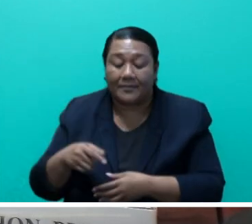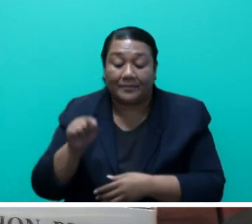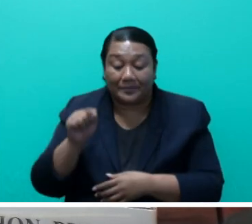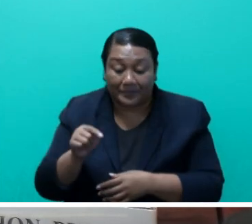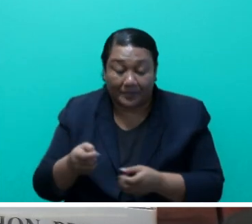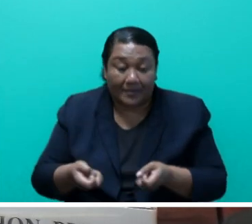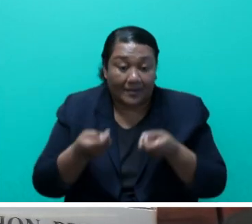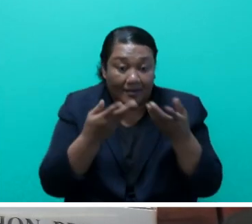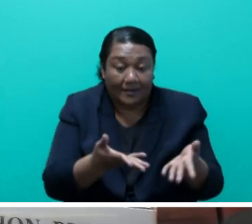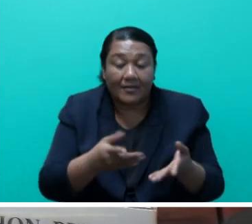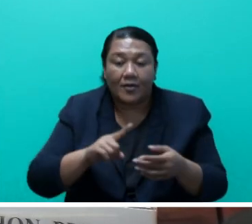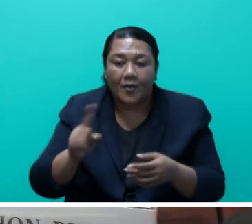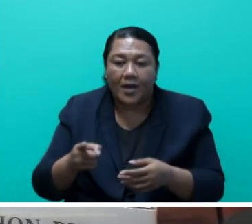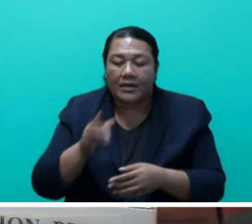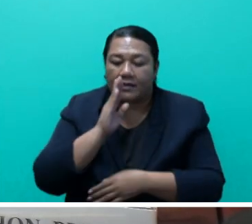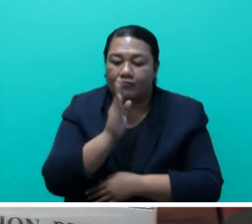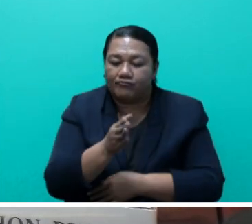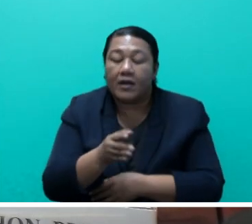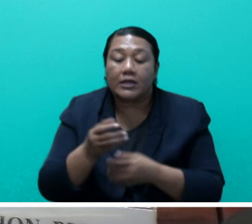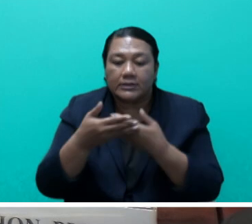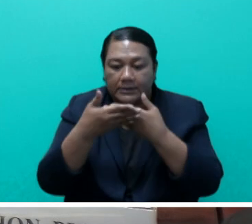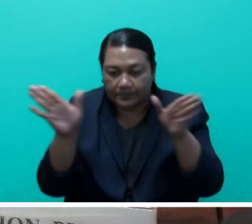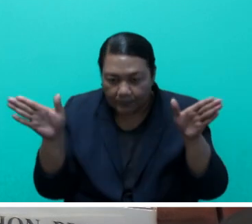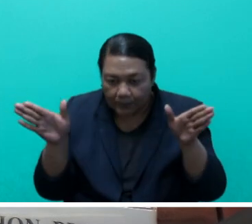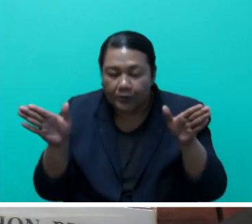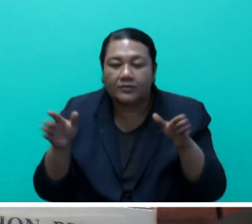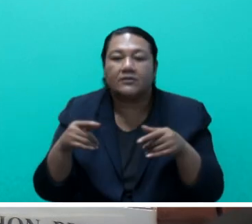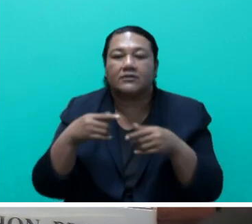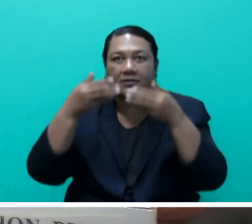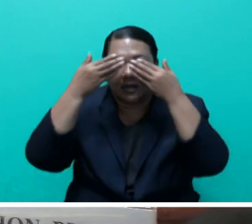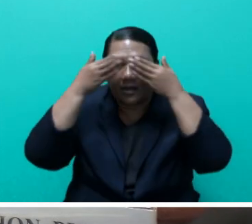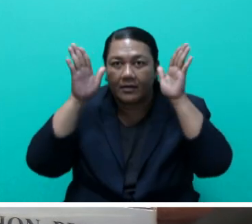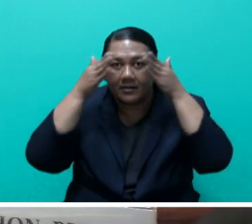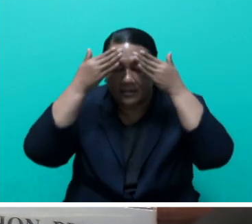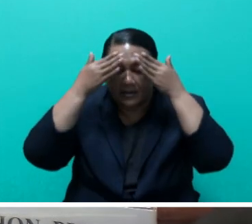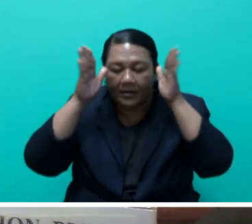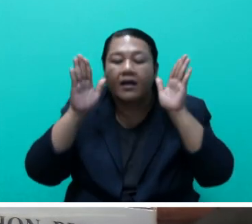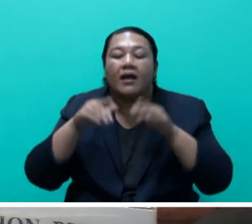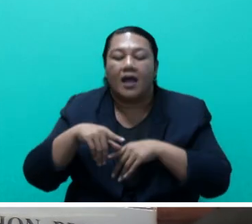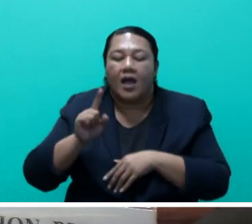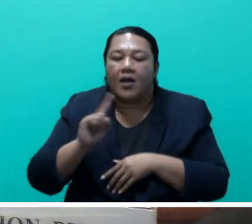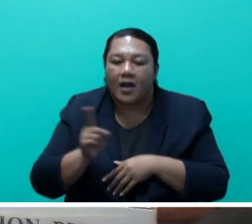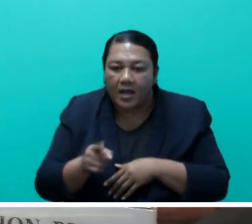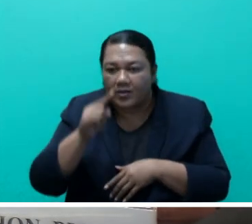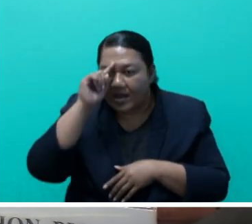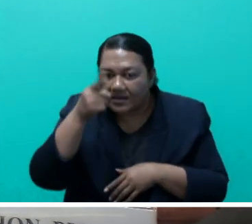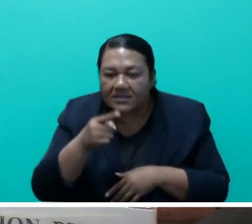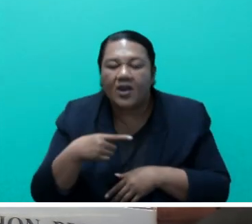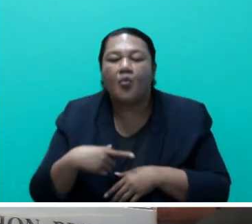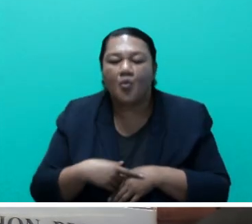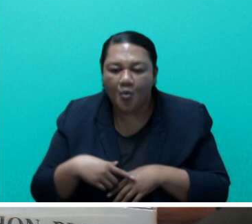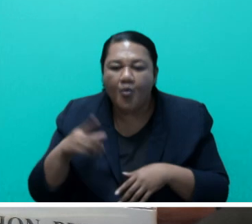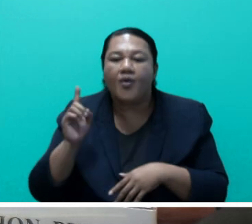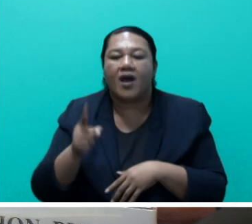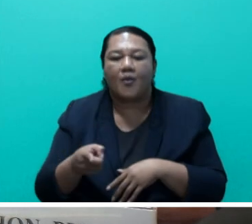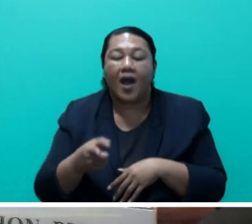an international exposure to our farmers. Uttar Pradesh was preferred choice as they have the same language as